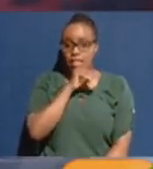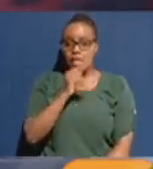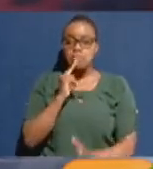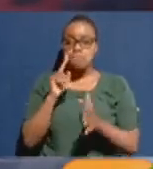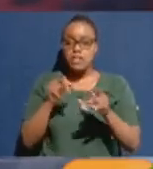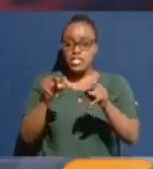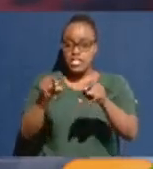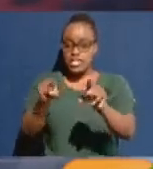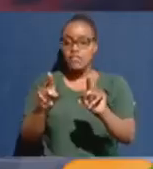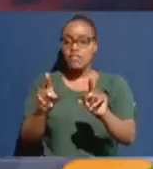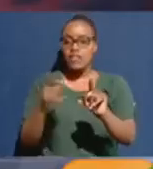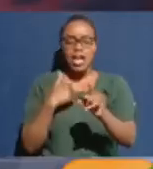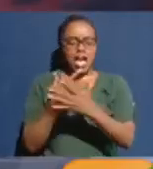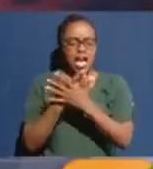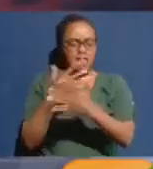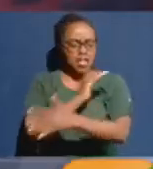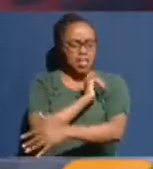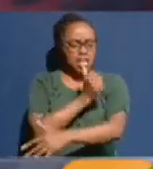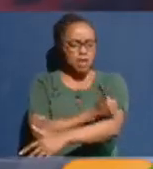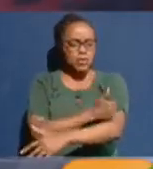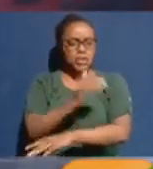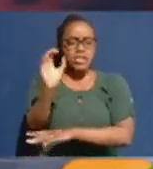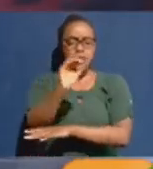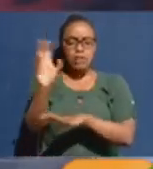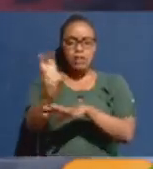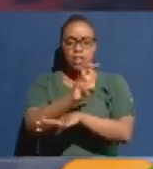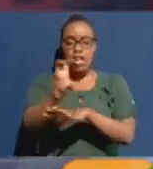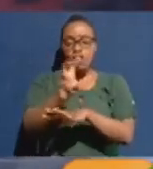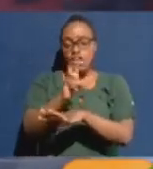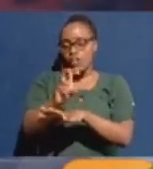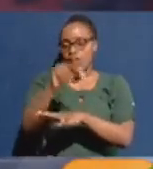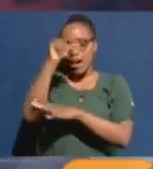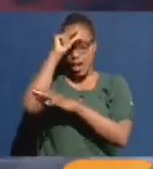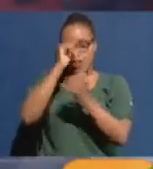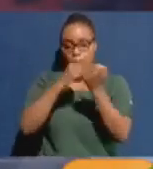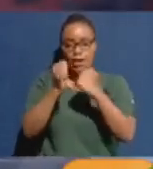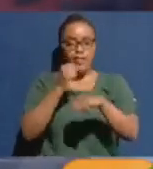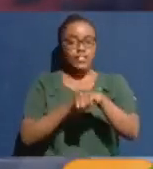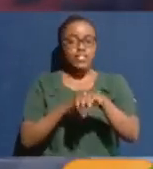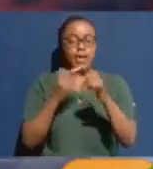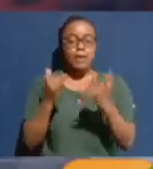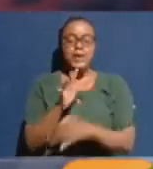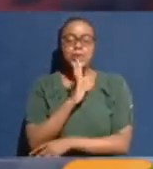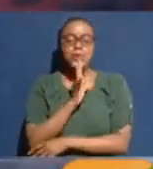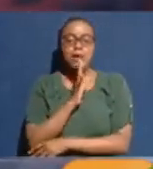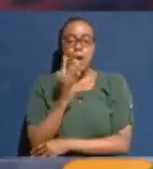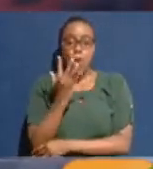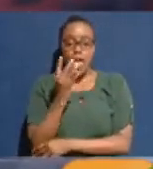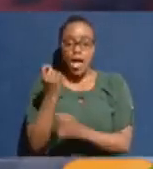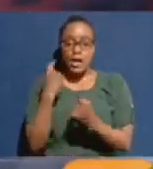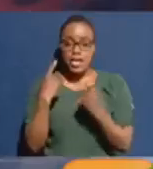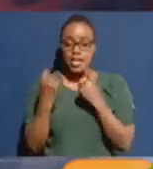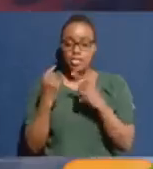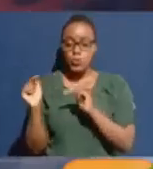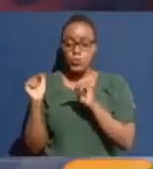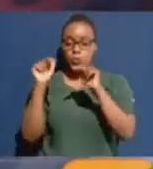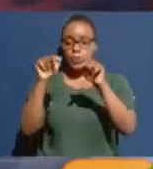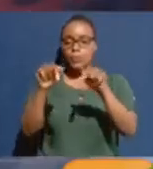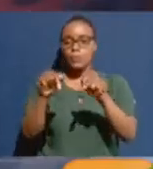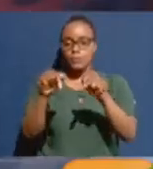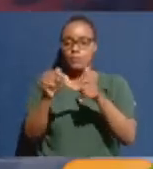he has no authority to oversight government activities at this time. Speaking in Kericho, where he attended